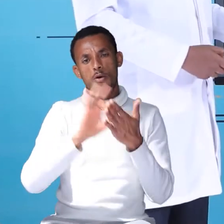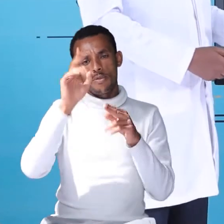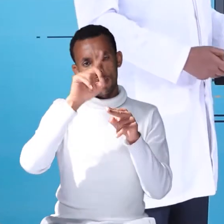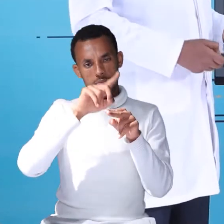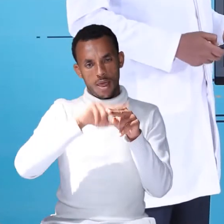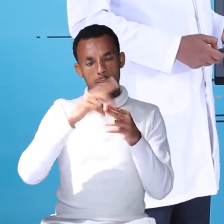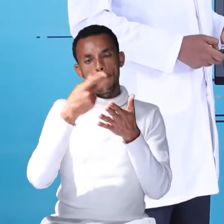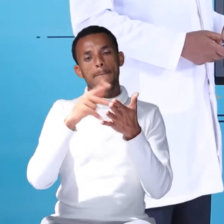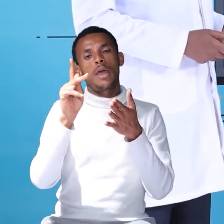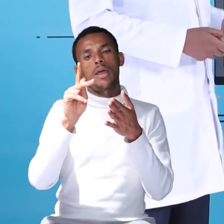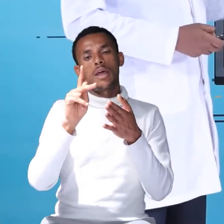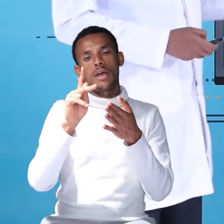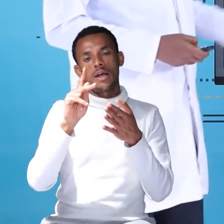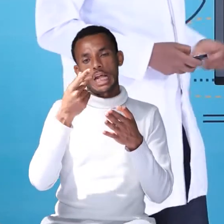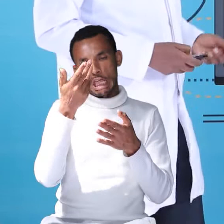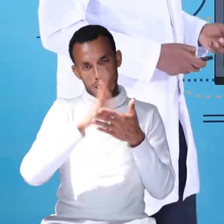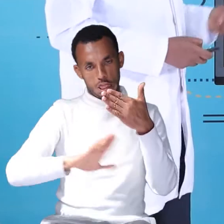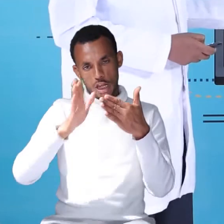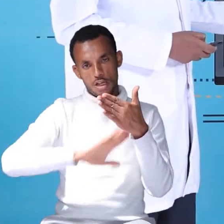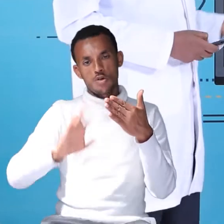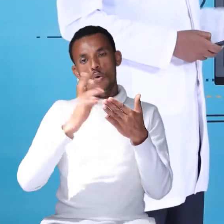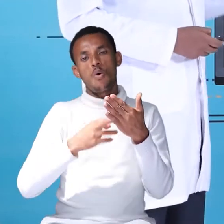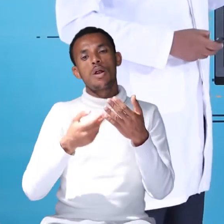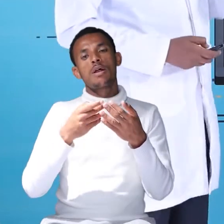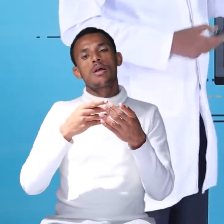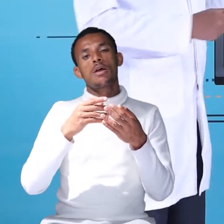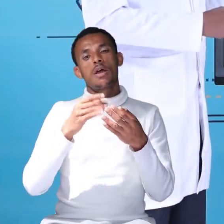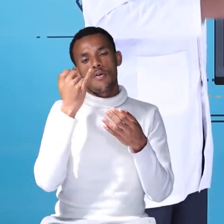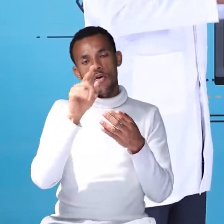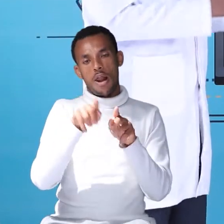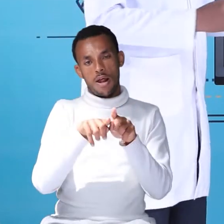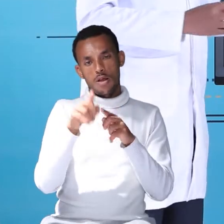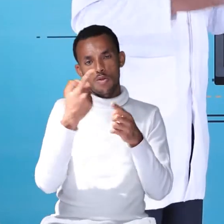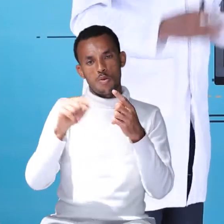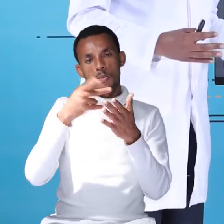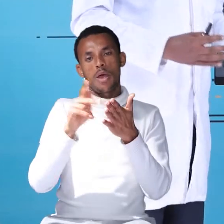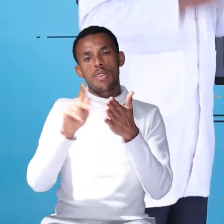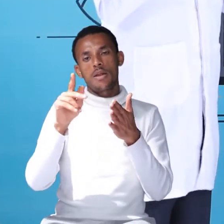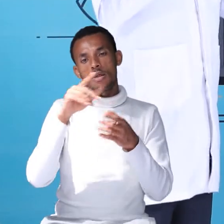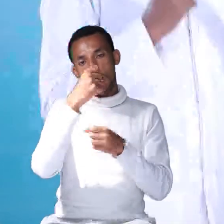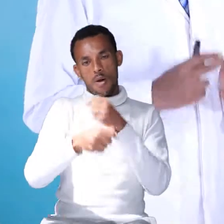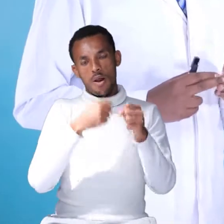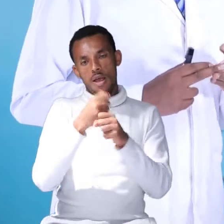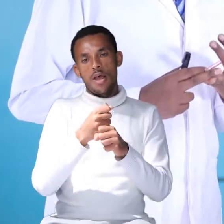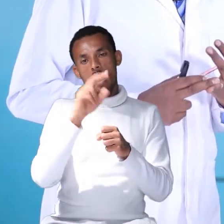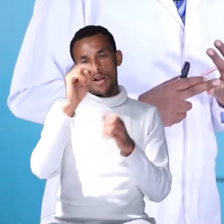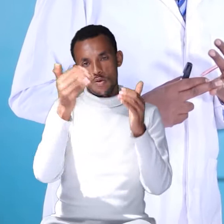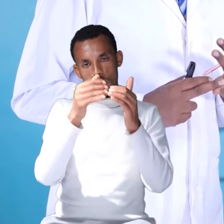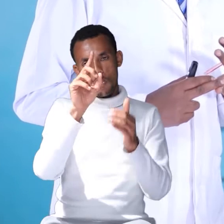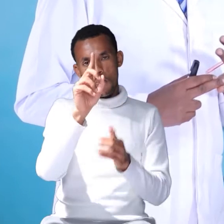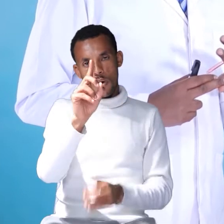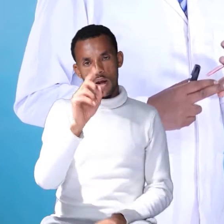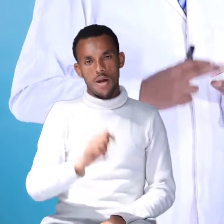that you are paying interest or will be charged yearly. If you have agreed to pay interest annually, N will be equal to